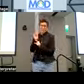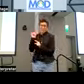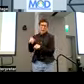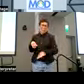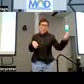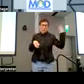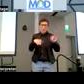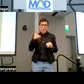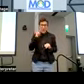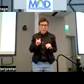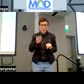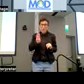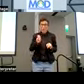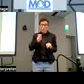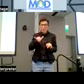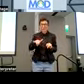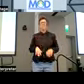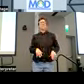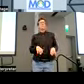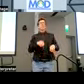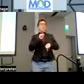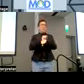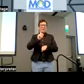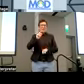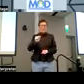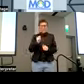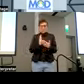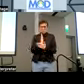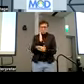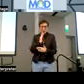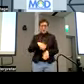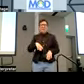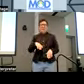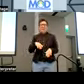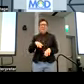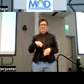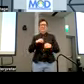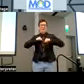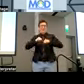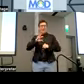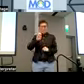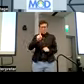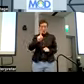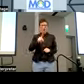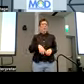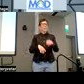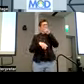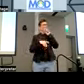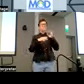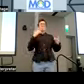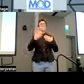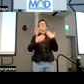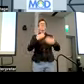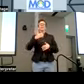Um, and while I was there, I was working at disability rights, education, defense fund, blind people came to us a few years after the ADA pass said,